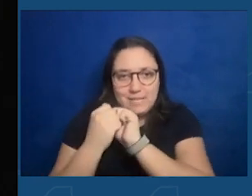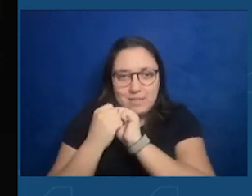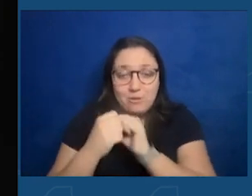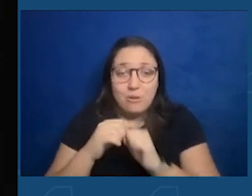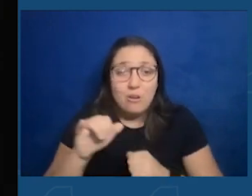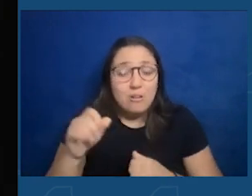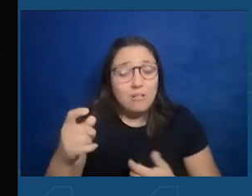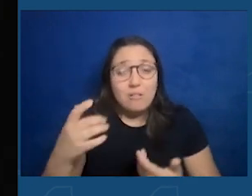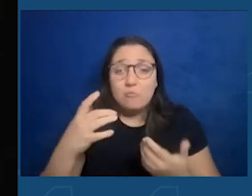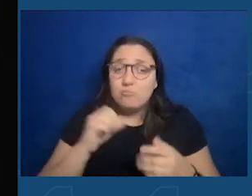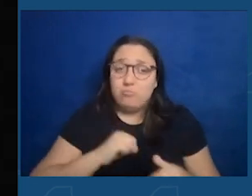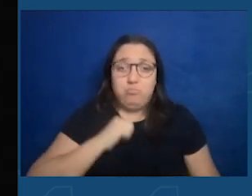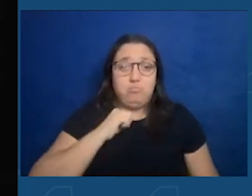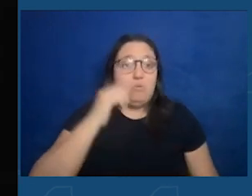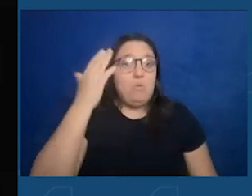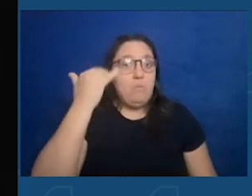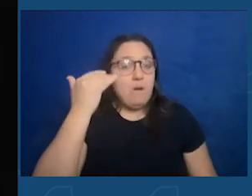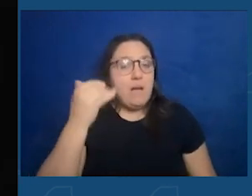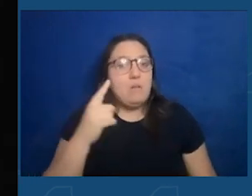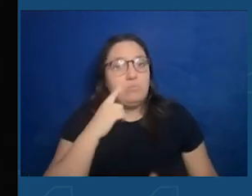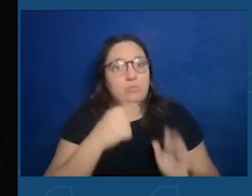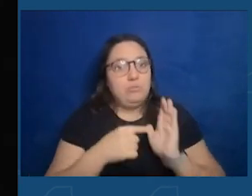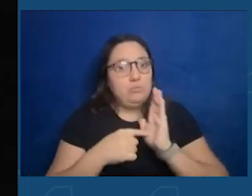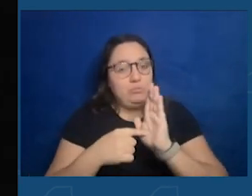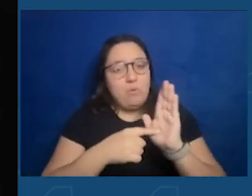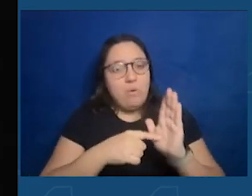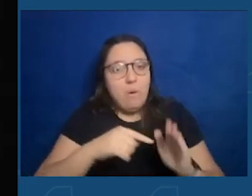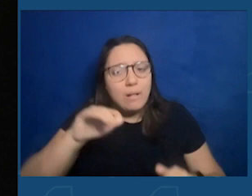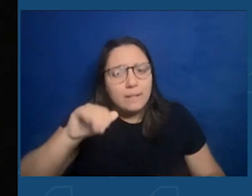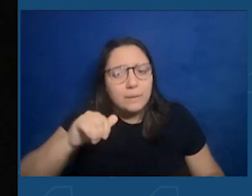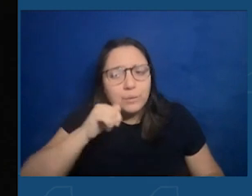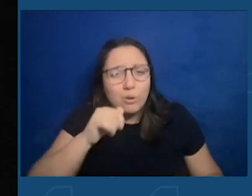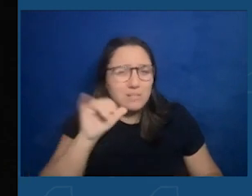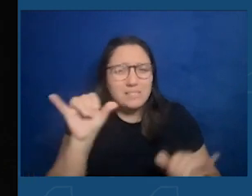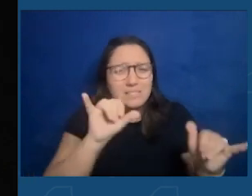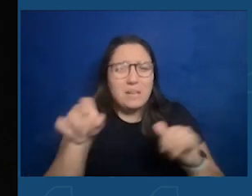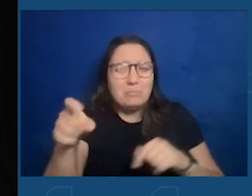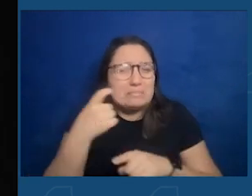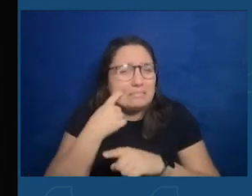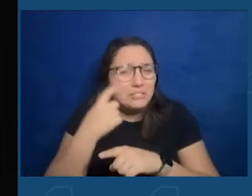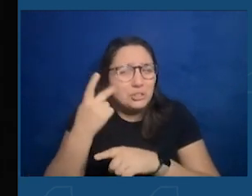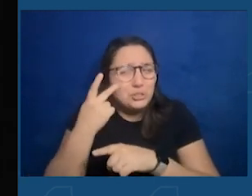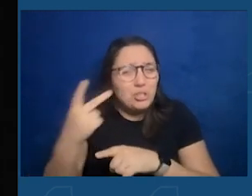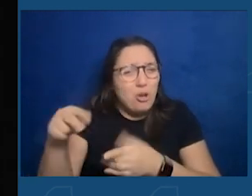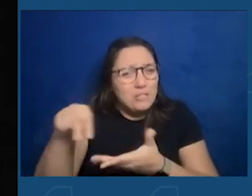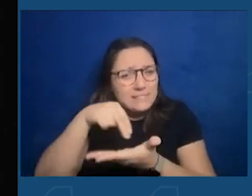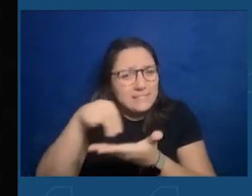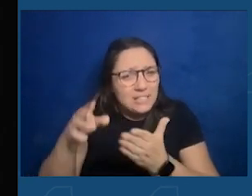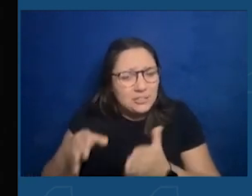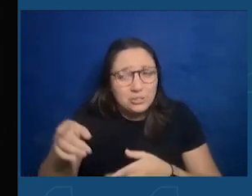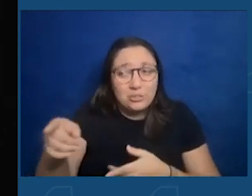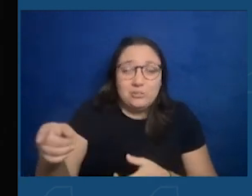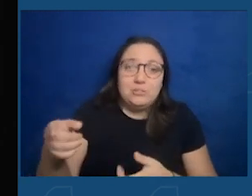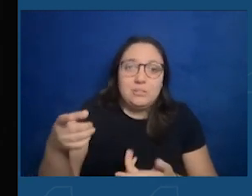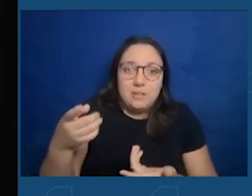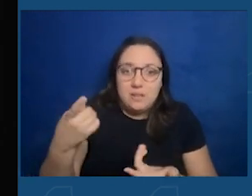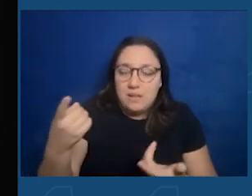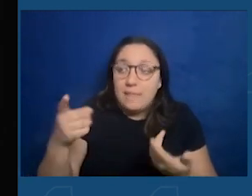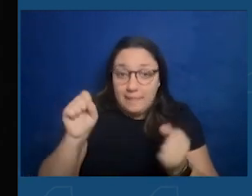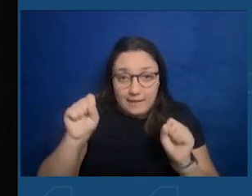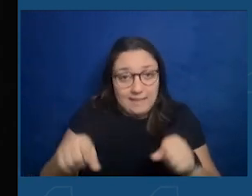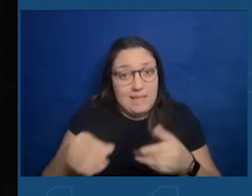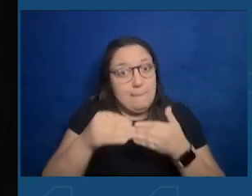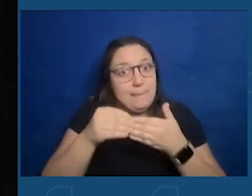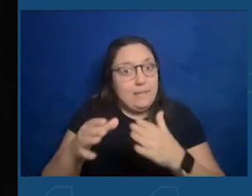and the young people, like the ones you just saw perform, that they too can be leaders and that their voices matter and that